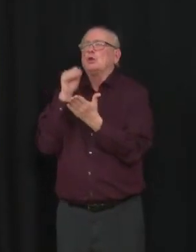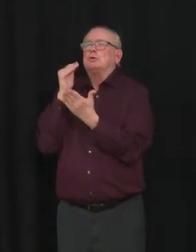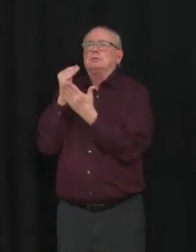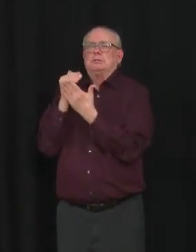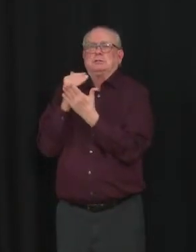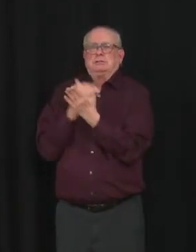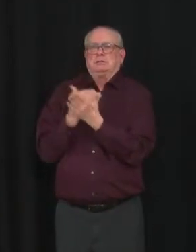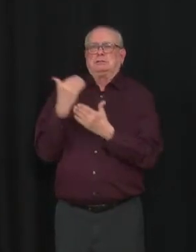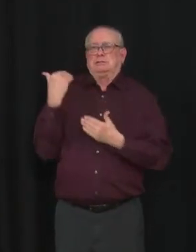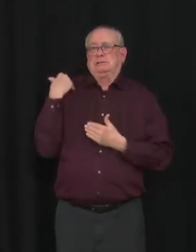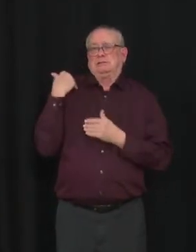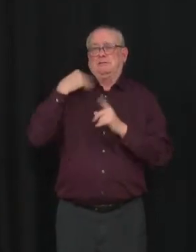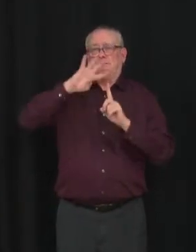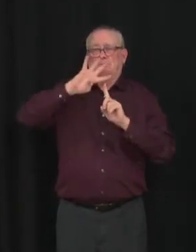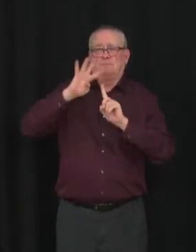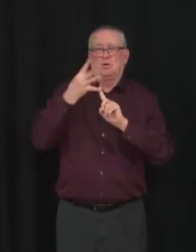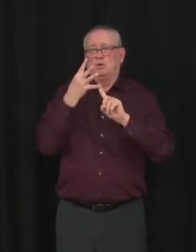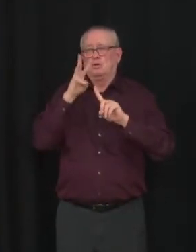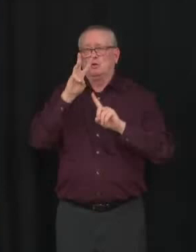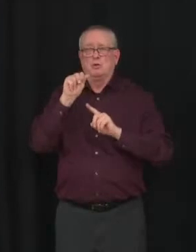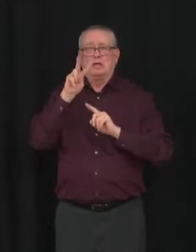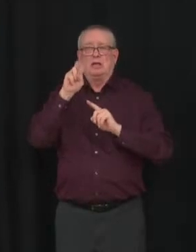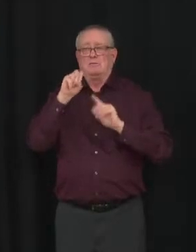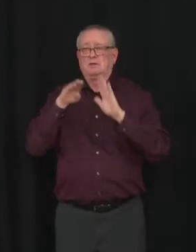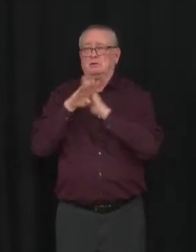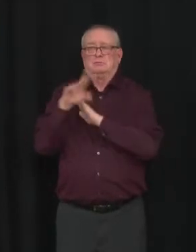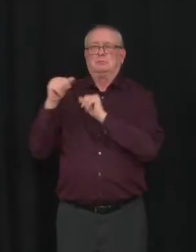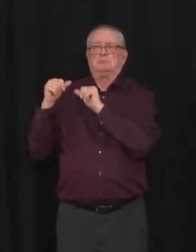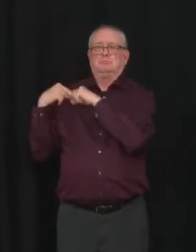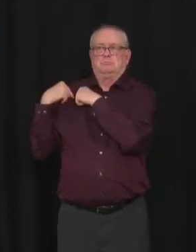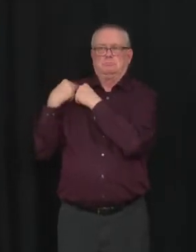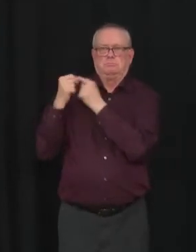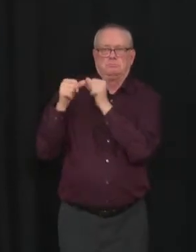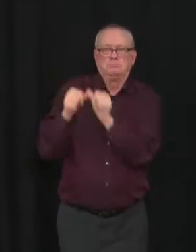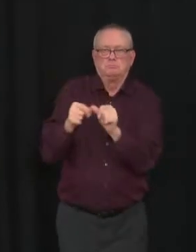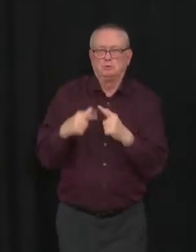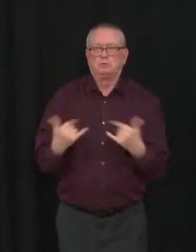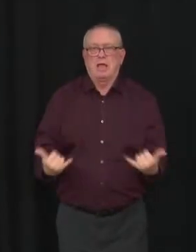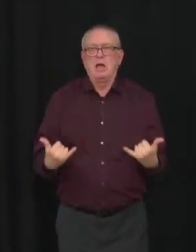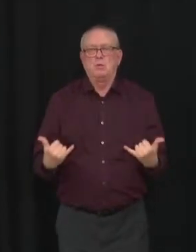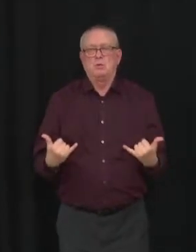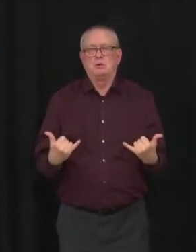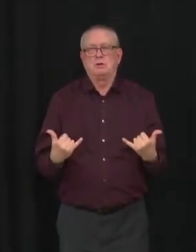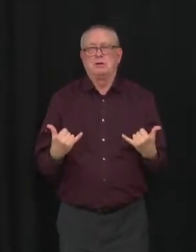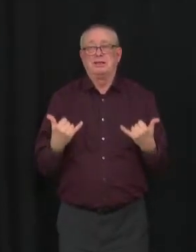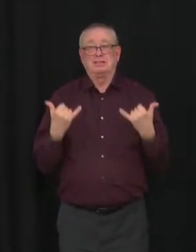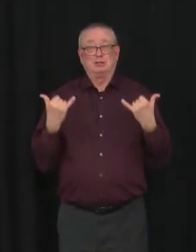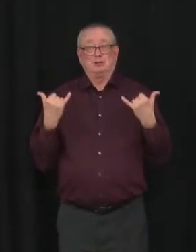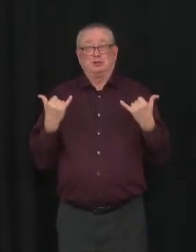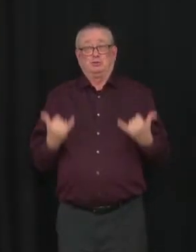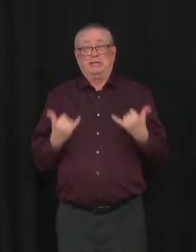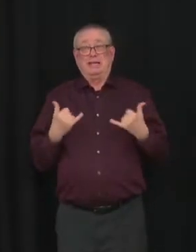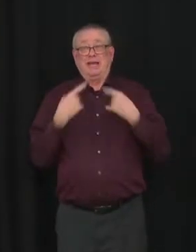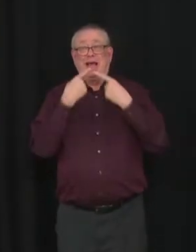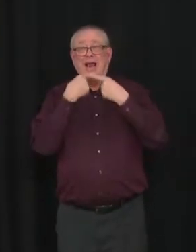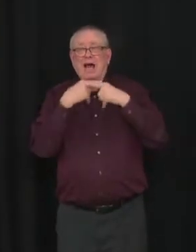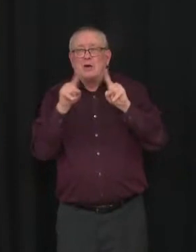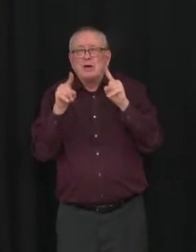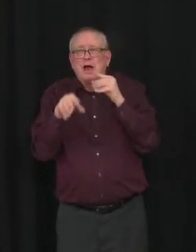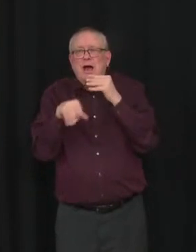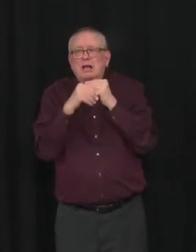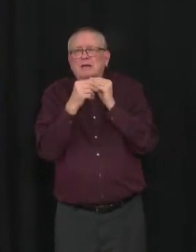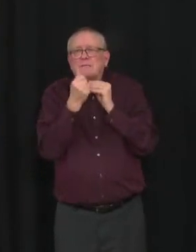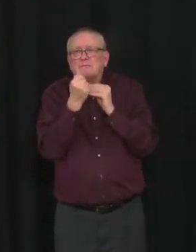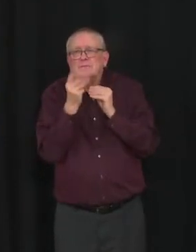large with some minor changes, have continued straight through till now, and these measures we're announcing today are adding to them. I suppose one small difference